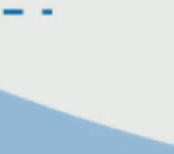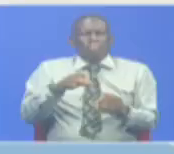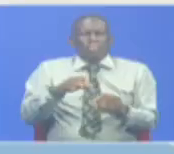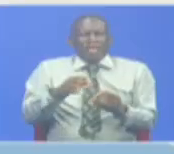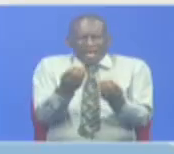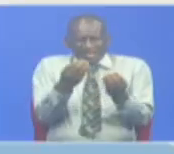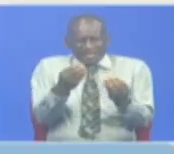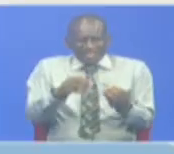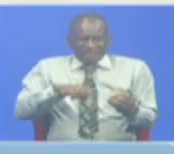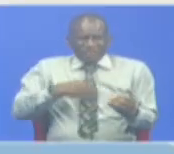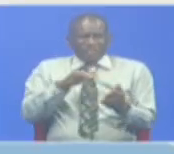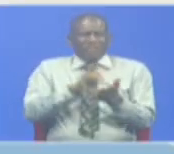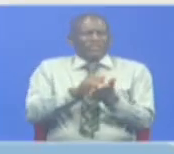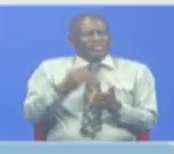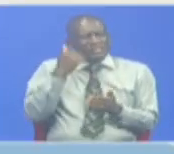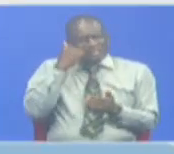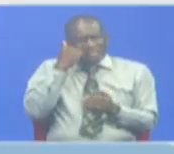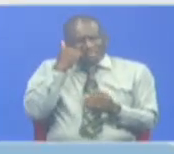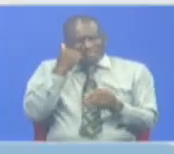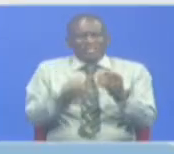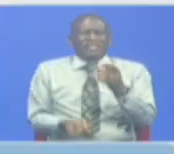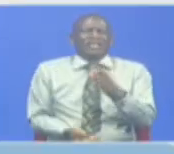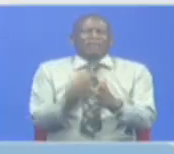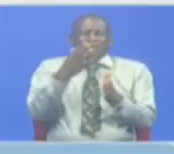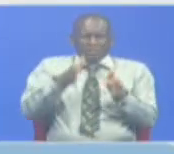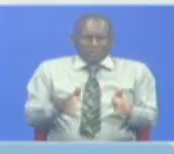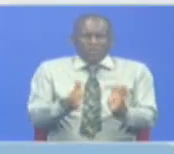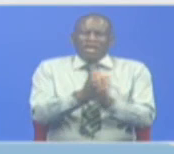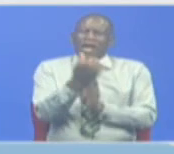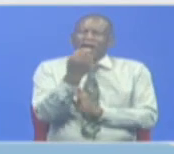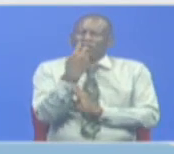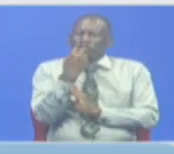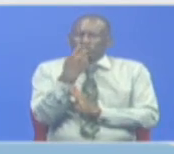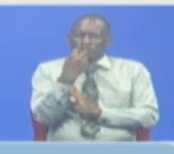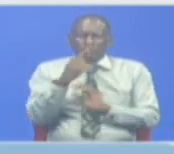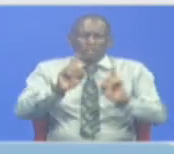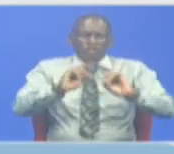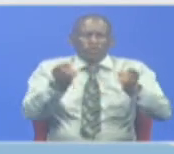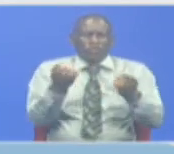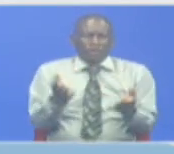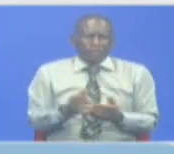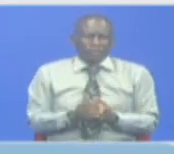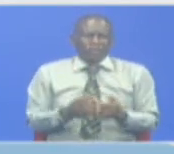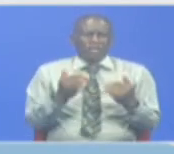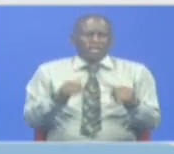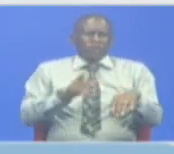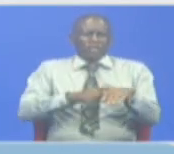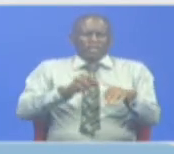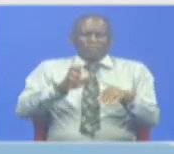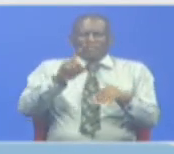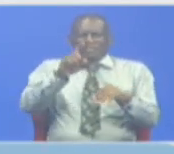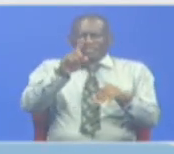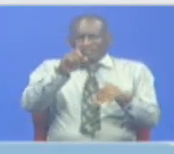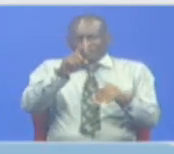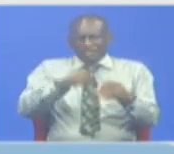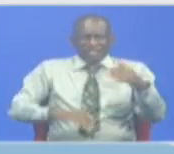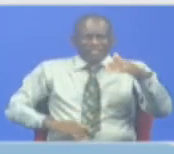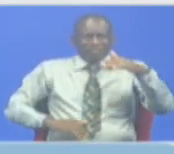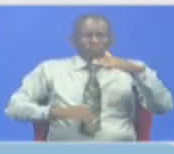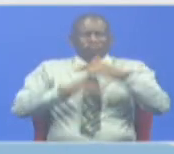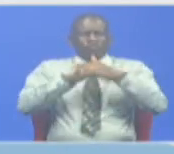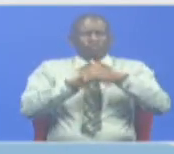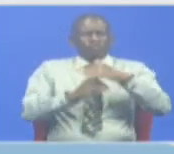feeling that a sickness is coming their way and treatment may not be available. When the virus hits the high peak, still on that